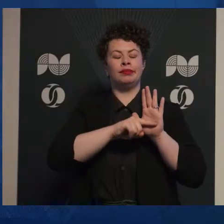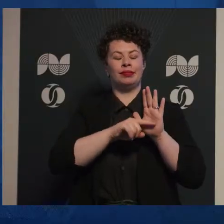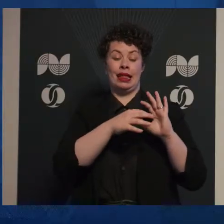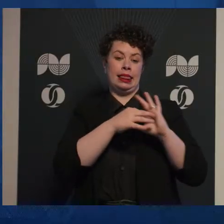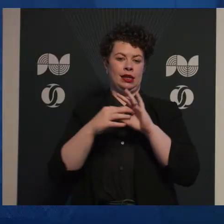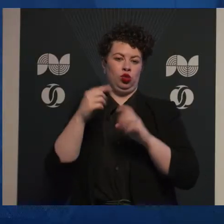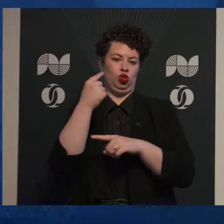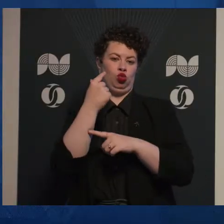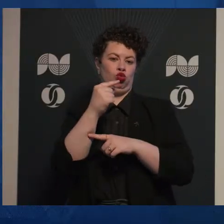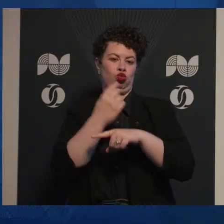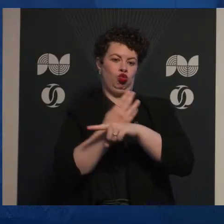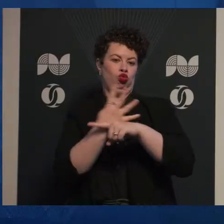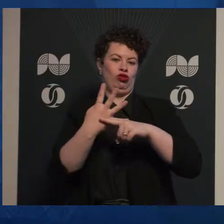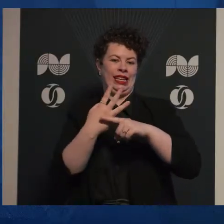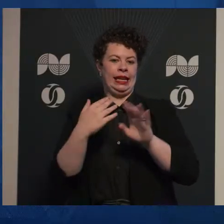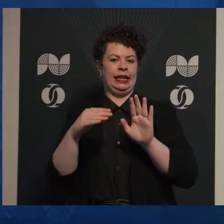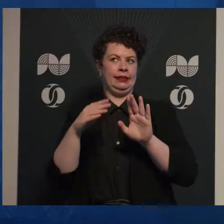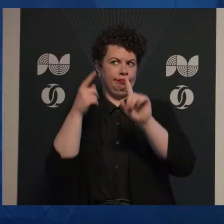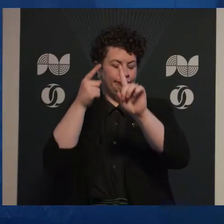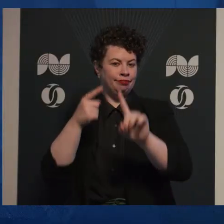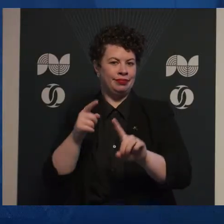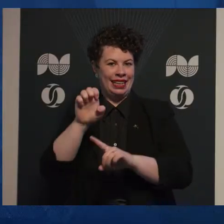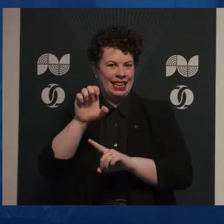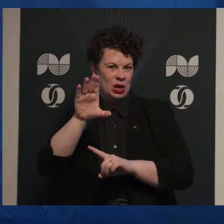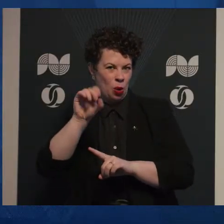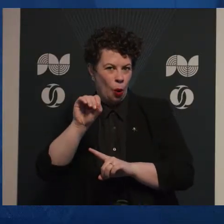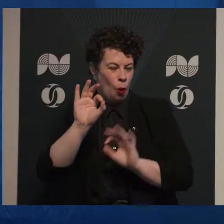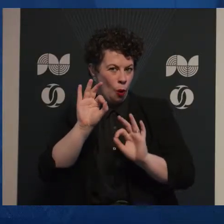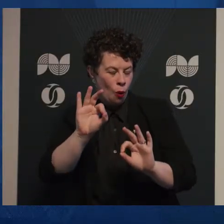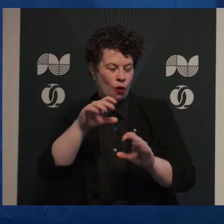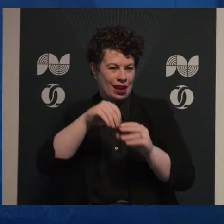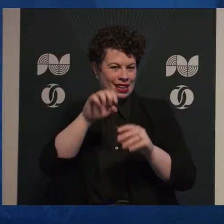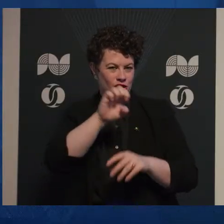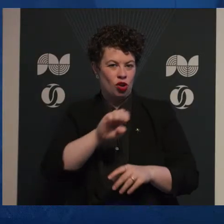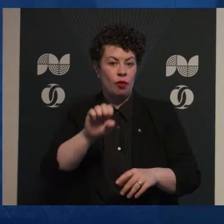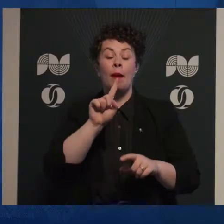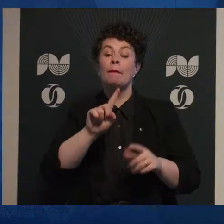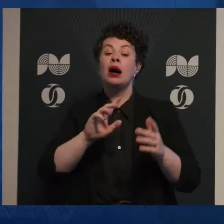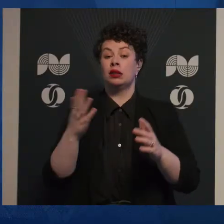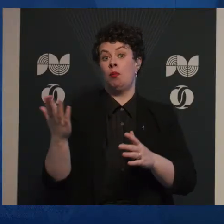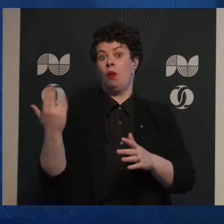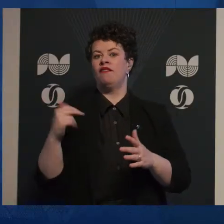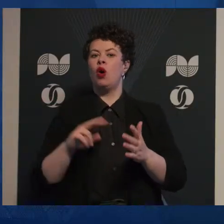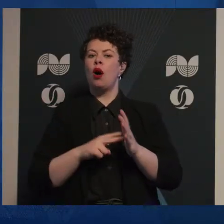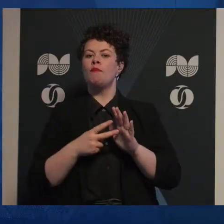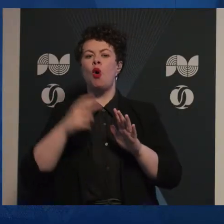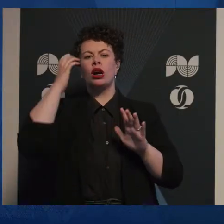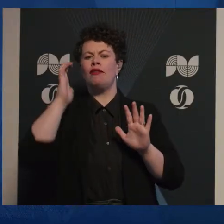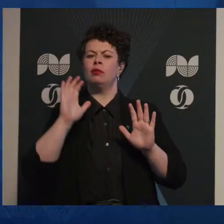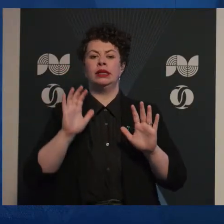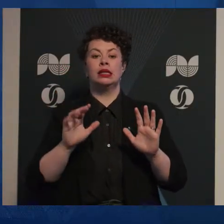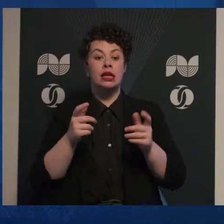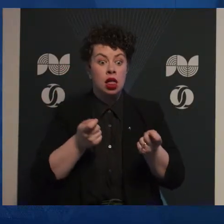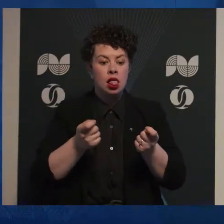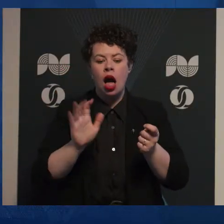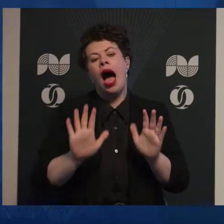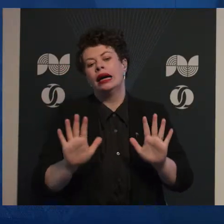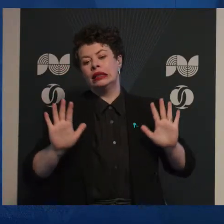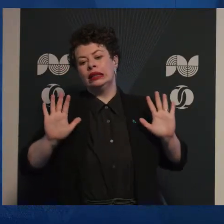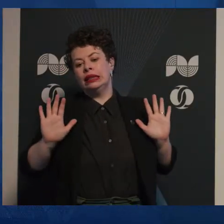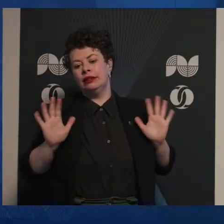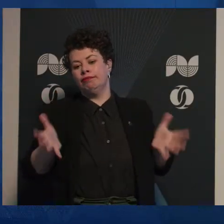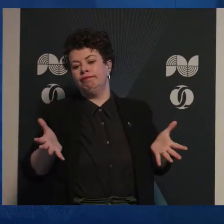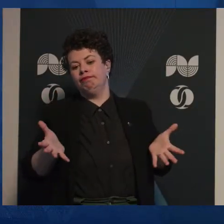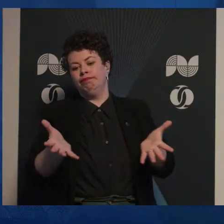agenda in Europe, but it's certainly not hands-off in the way it used to be. But how do